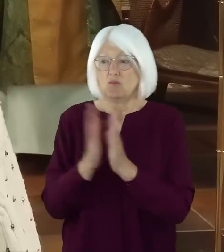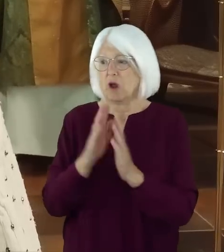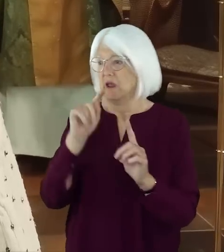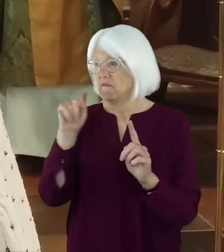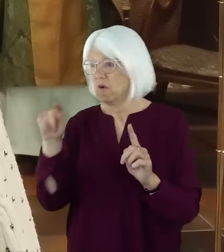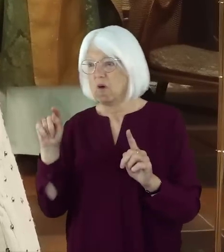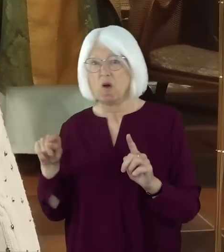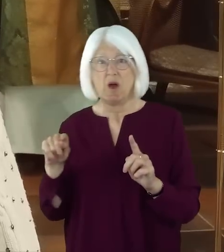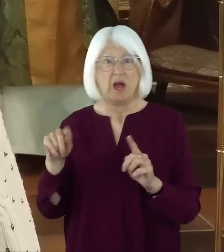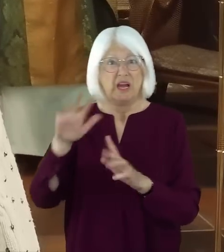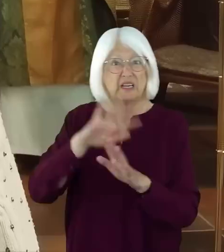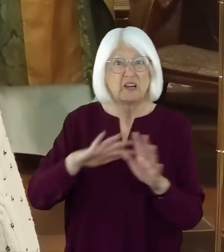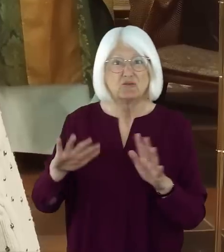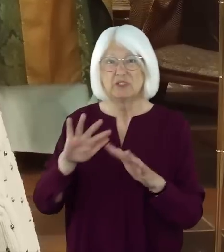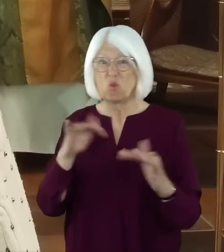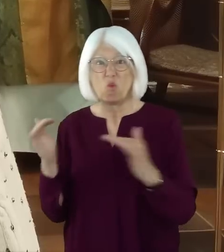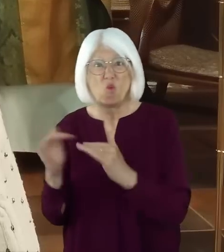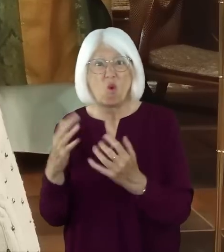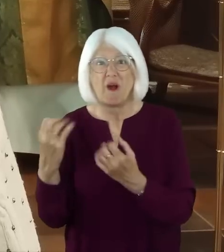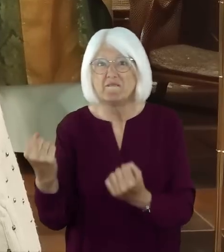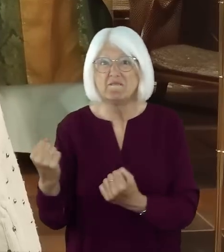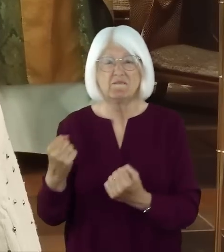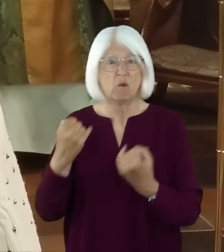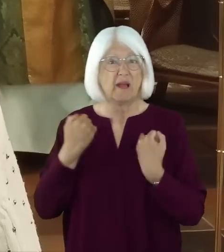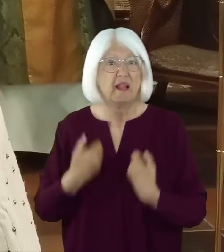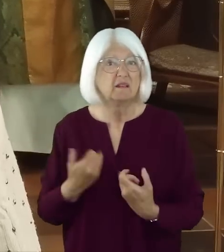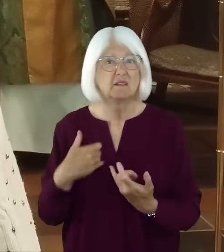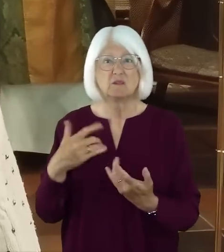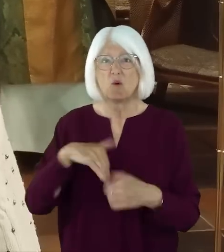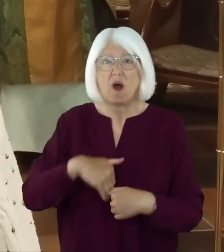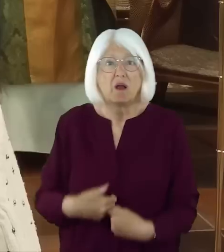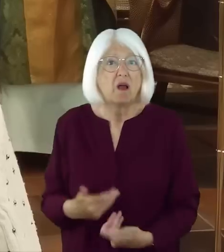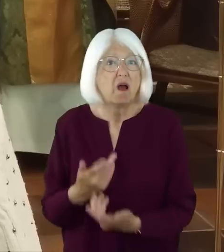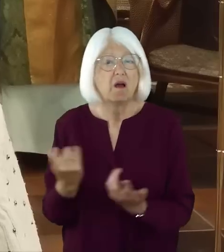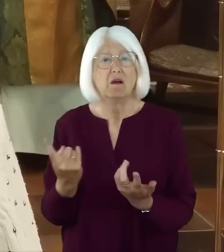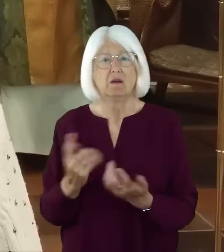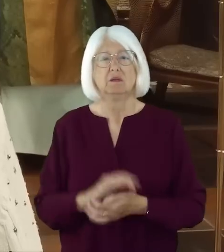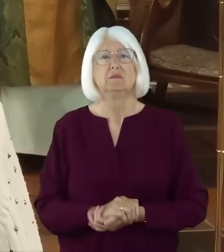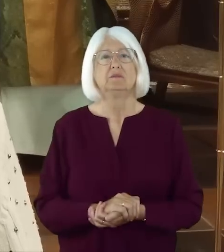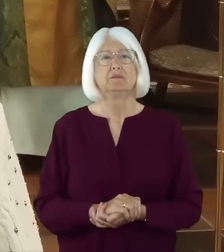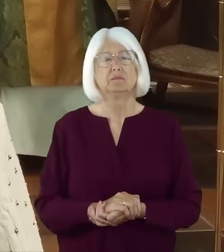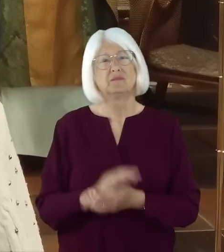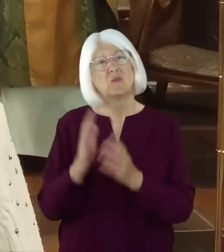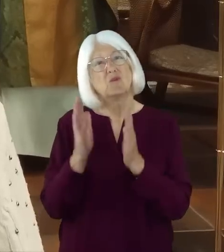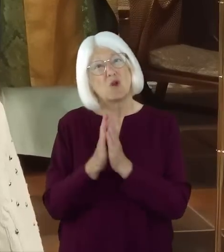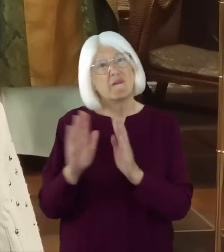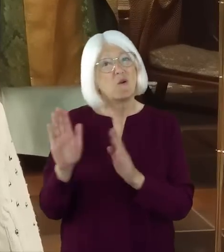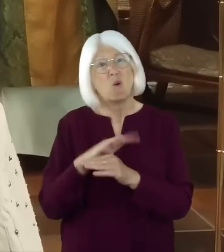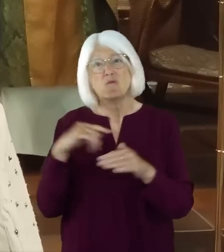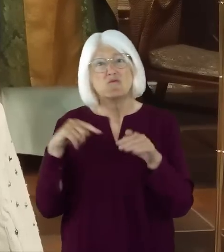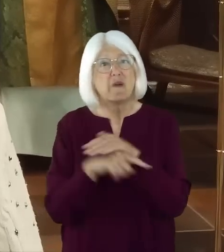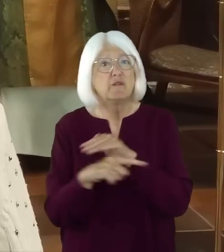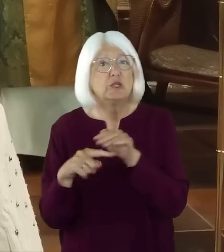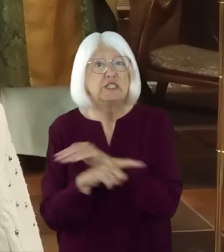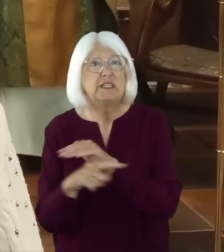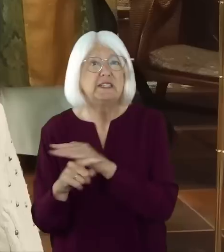for countries that are torn apart by conflict, illness or hunger. We pray for all refugees that